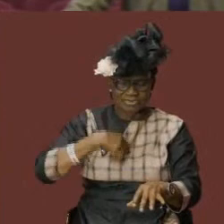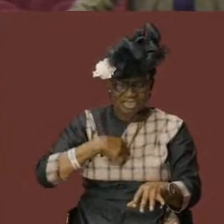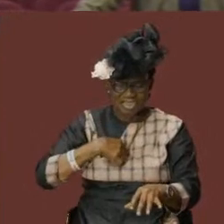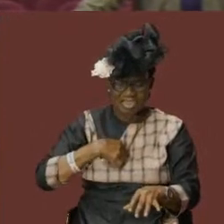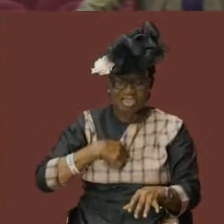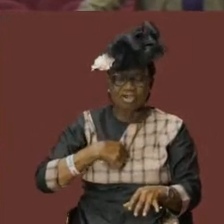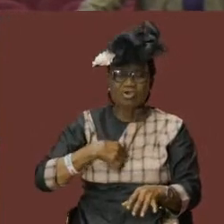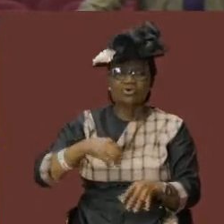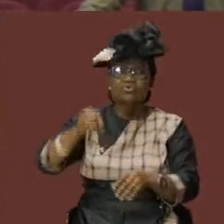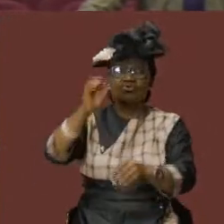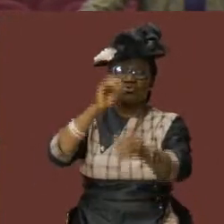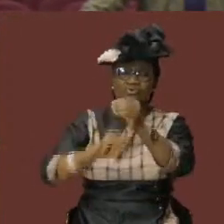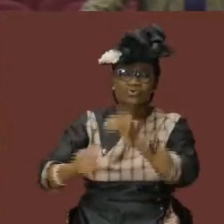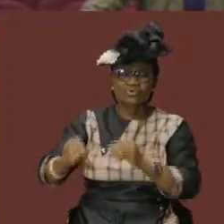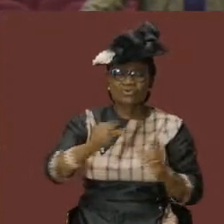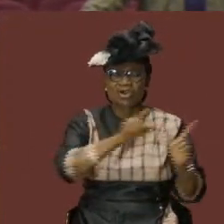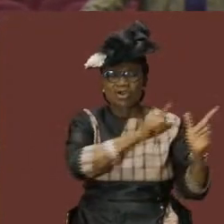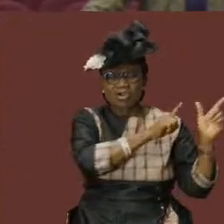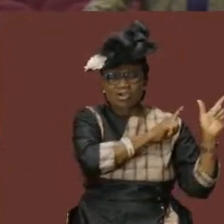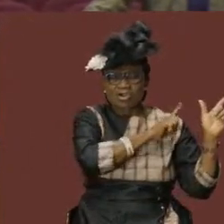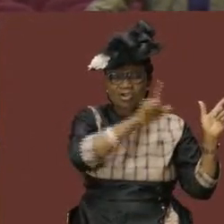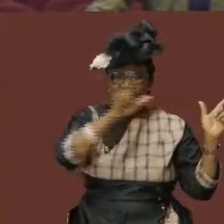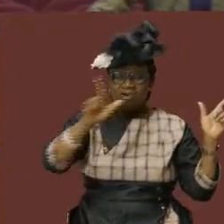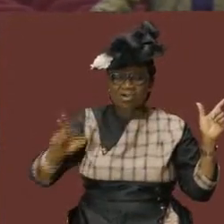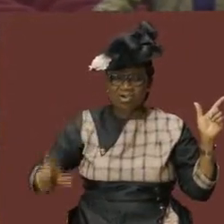Let me, oh